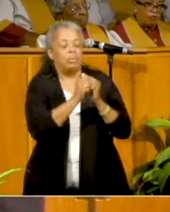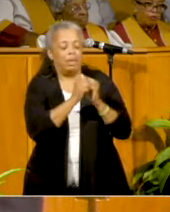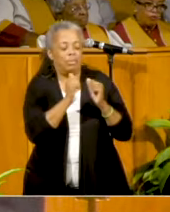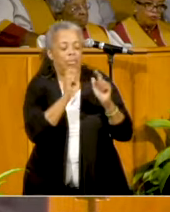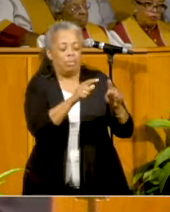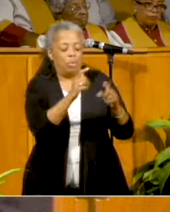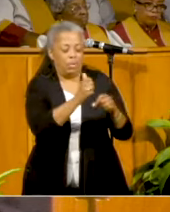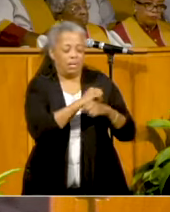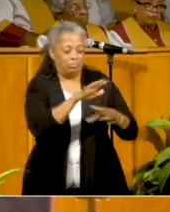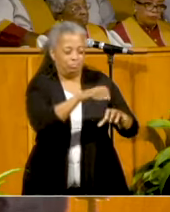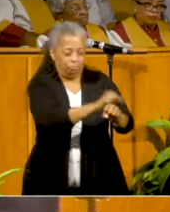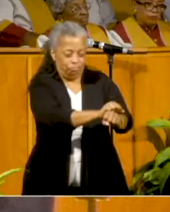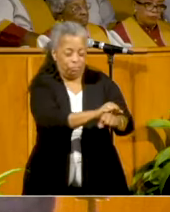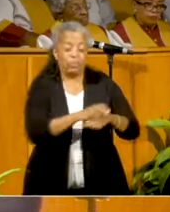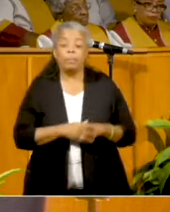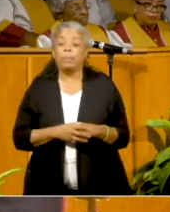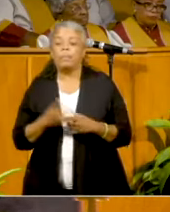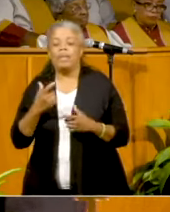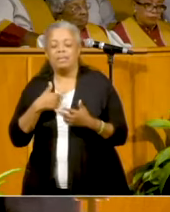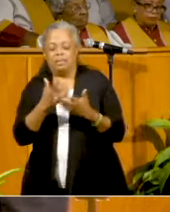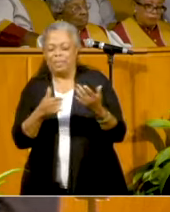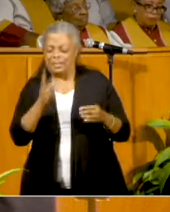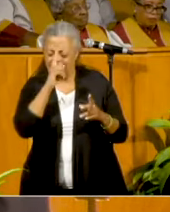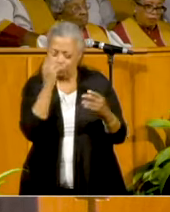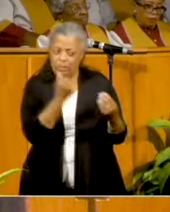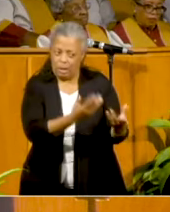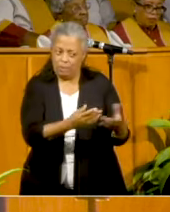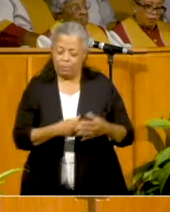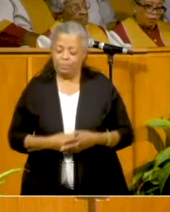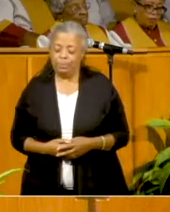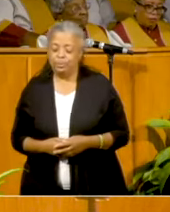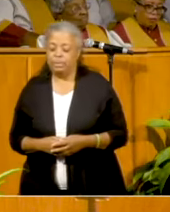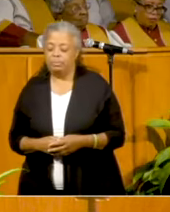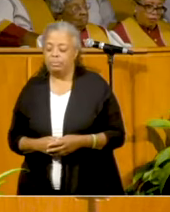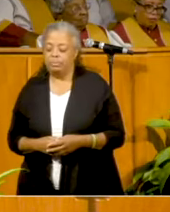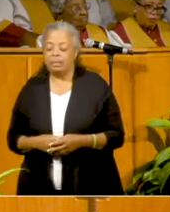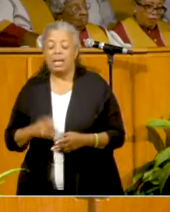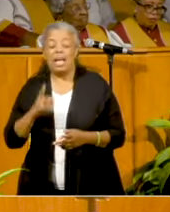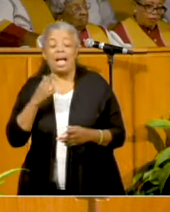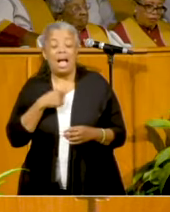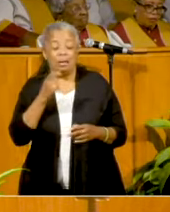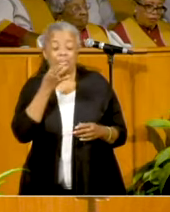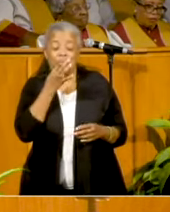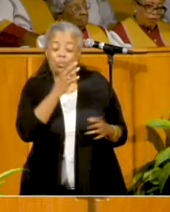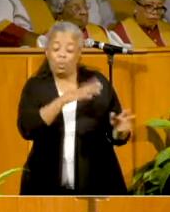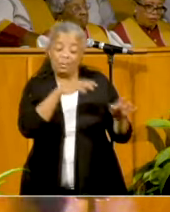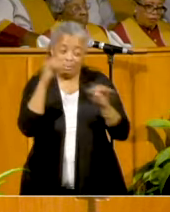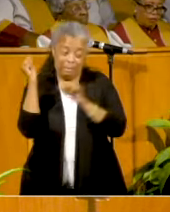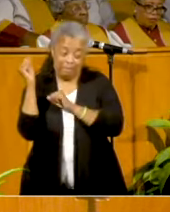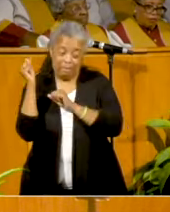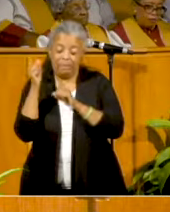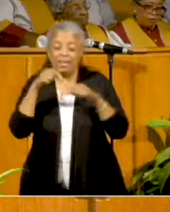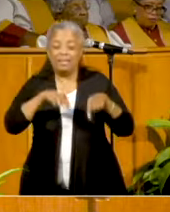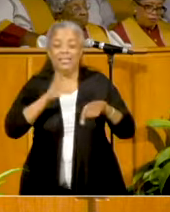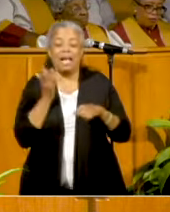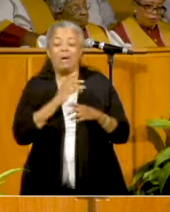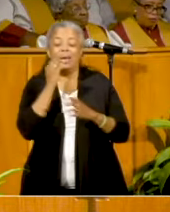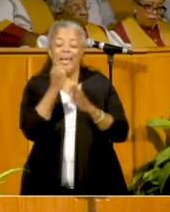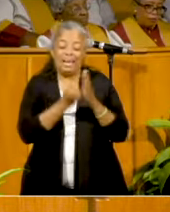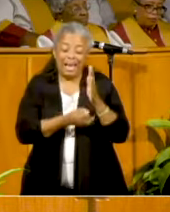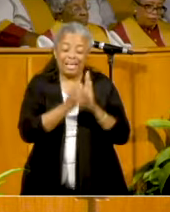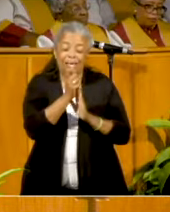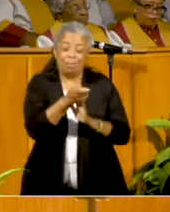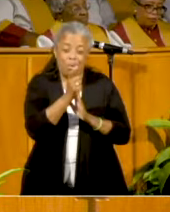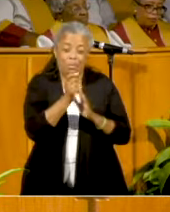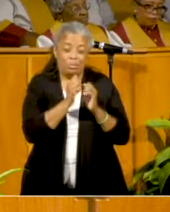together. There's some things I got to tell you. I'm about to leave. These are our last